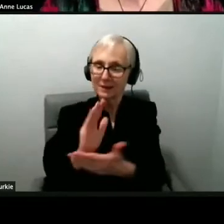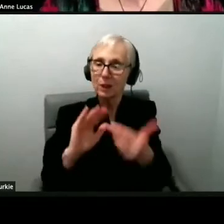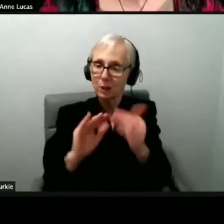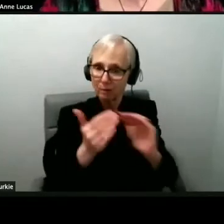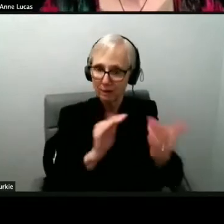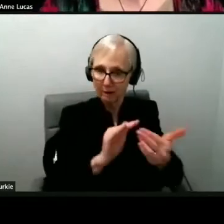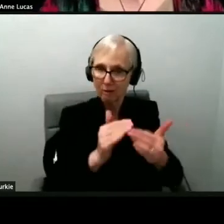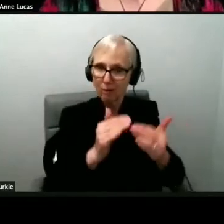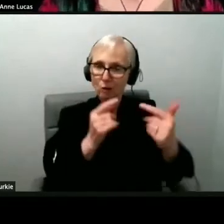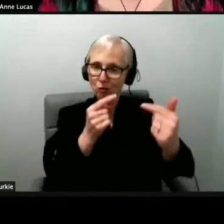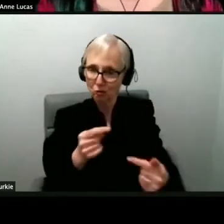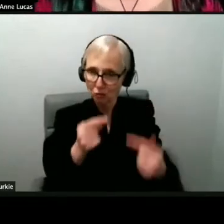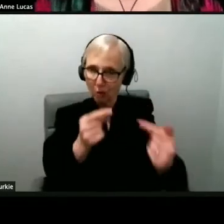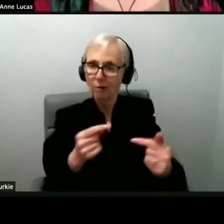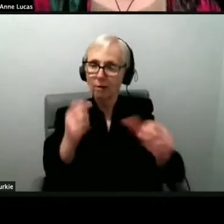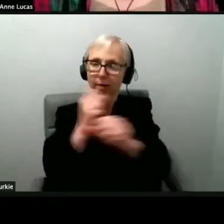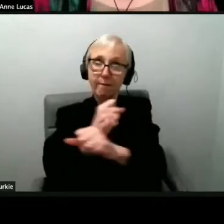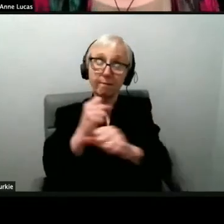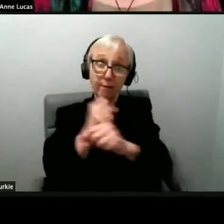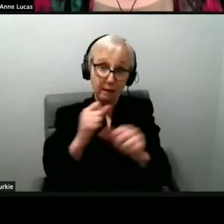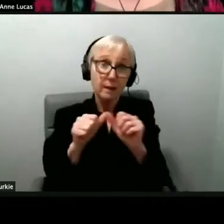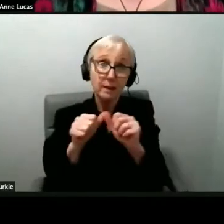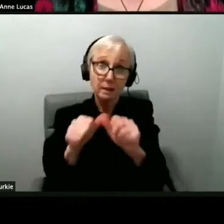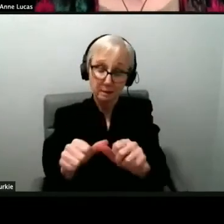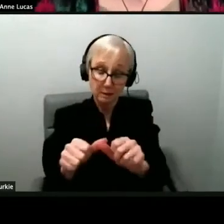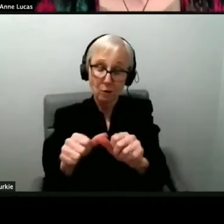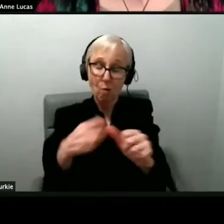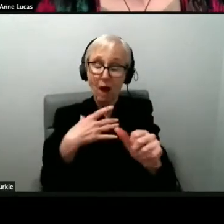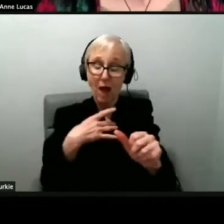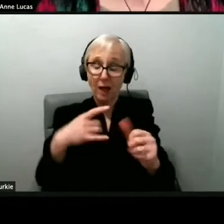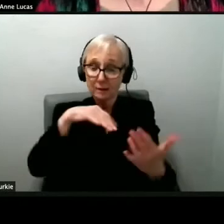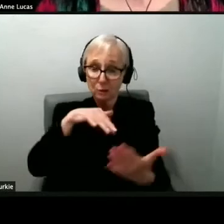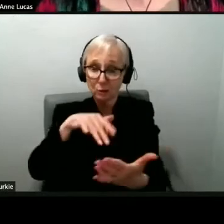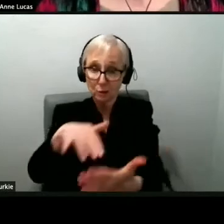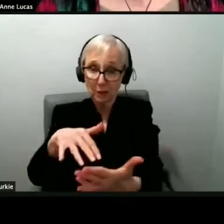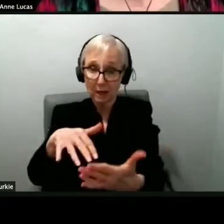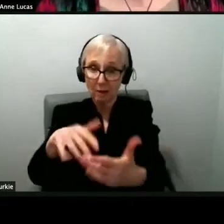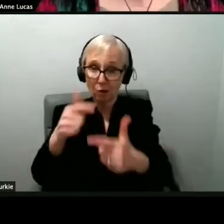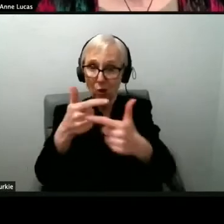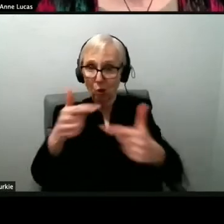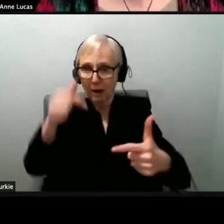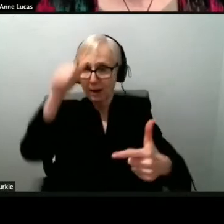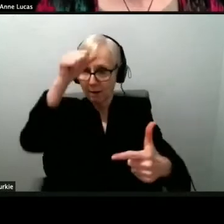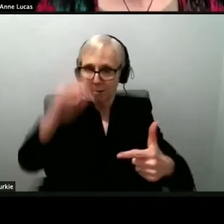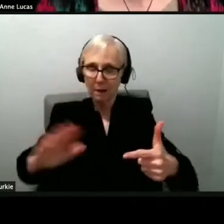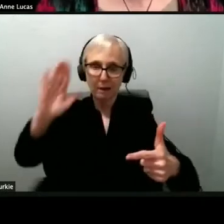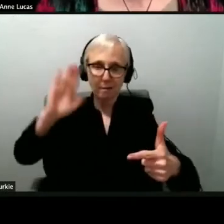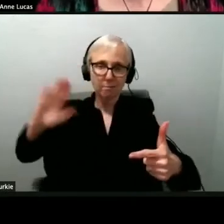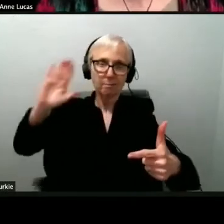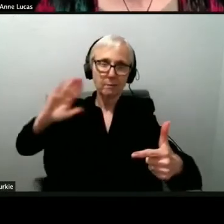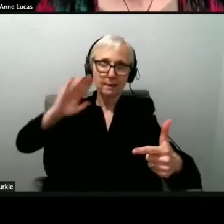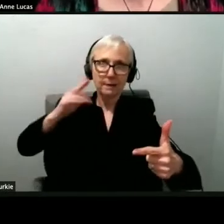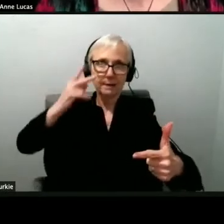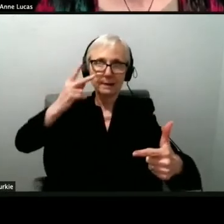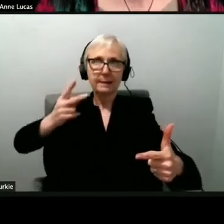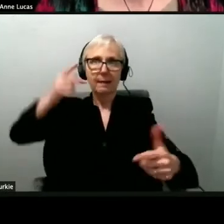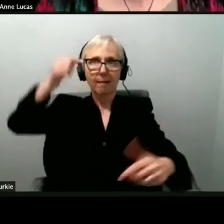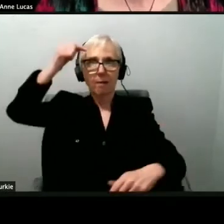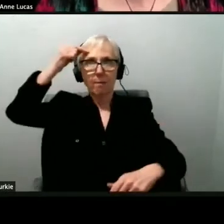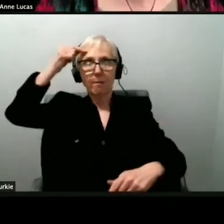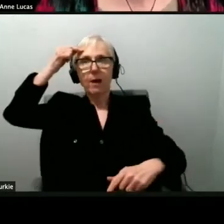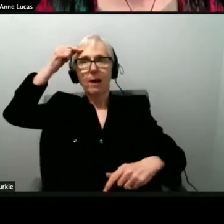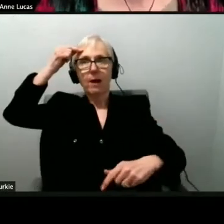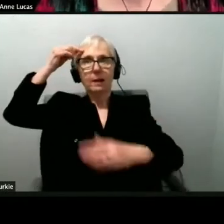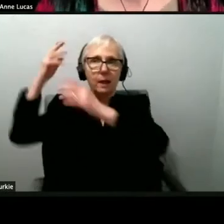the struggle and the fight that continues. So I like to study the greats that have come before and see what their mind is. And it just draws from